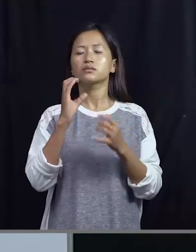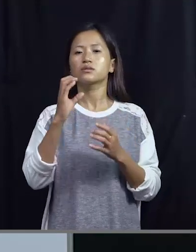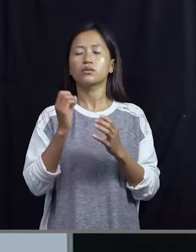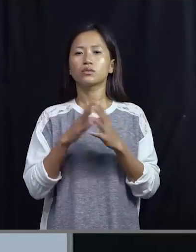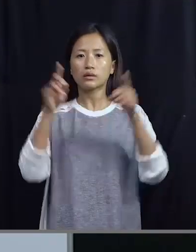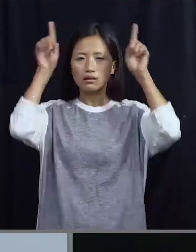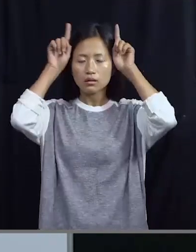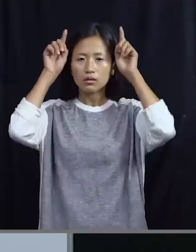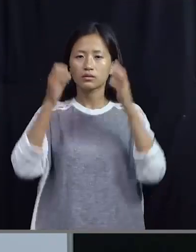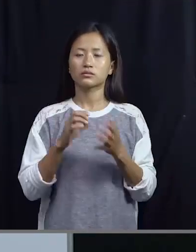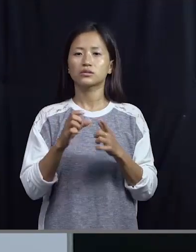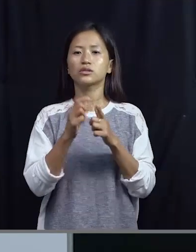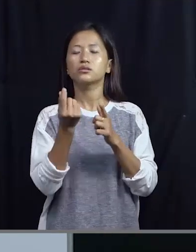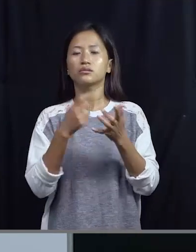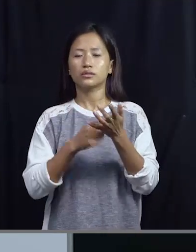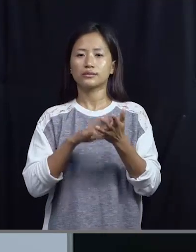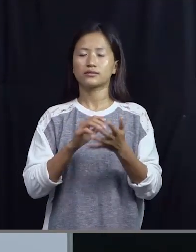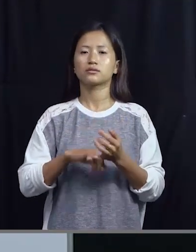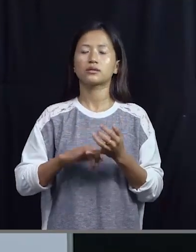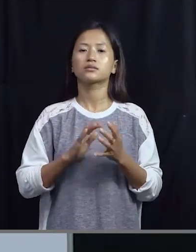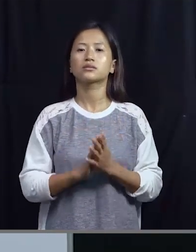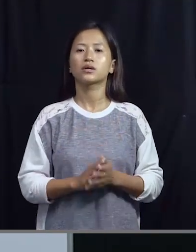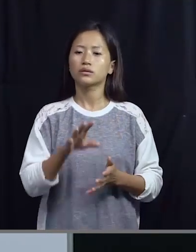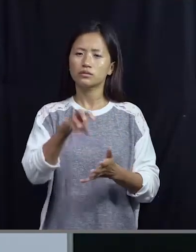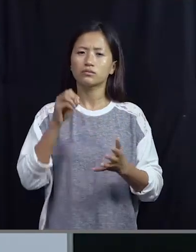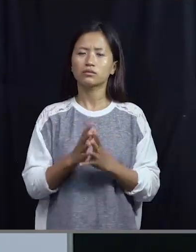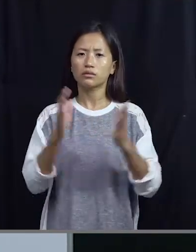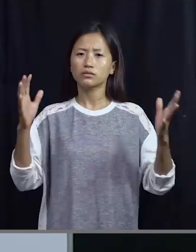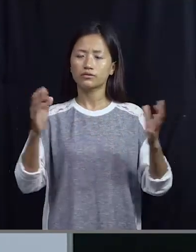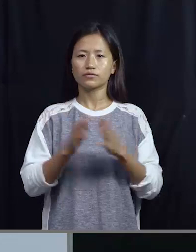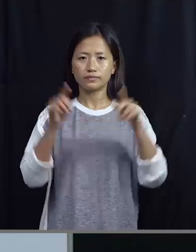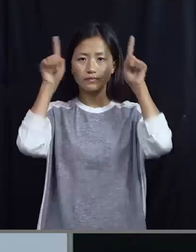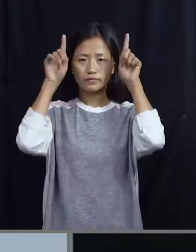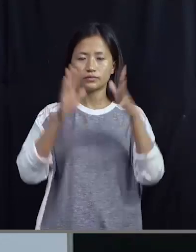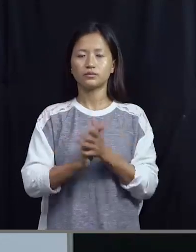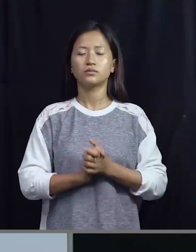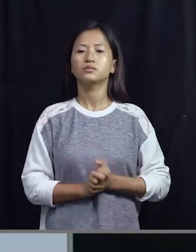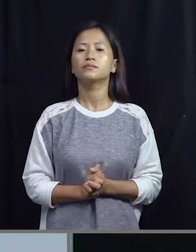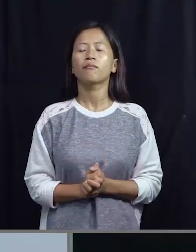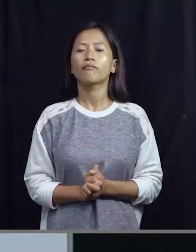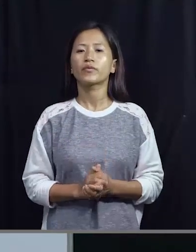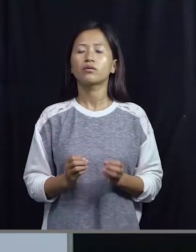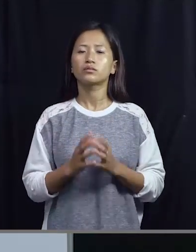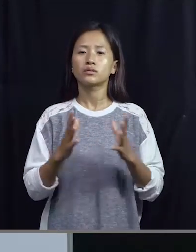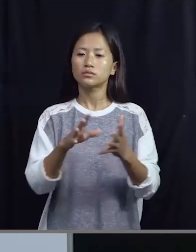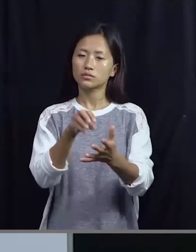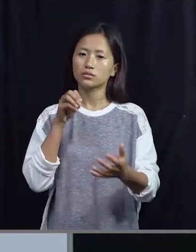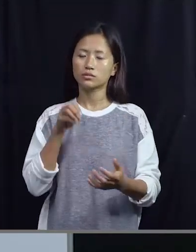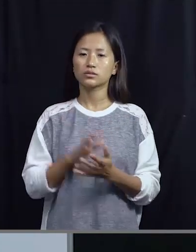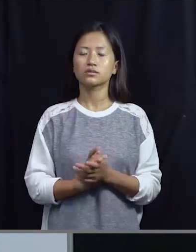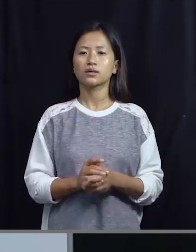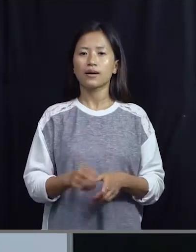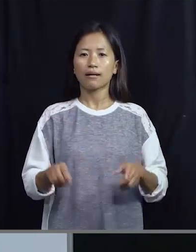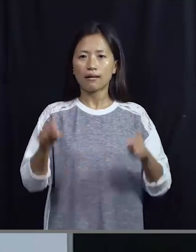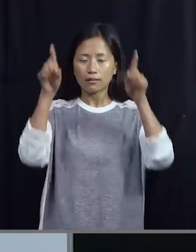know, cow breeding and all, and then you get lots of cows, right? So what they did was that they took the cow dung,